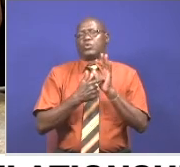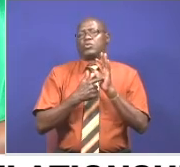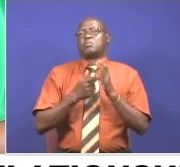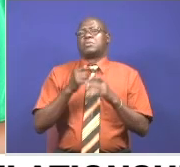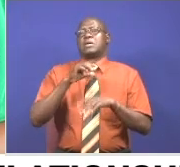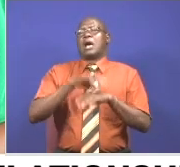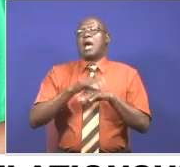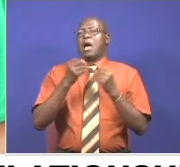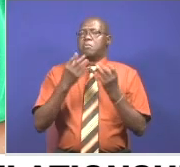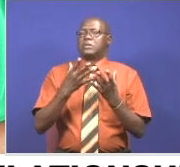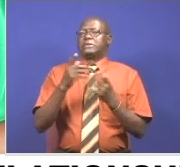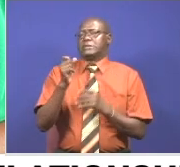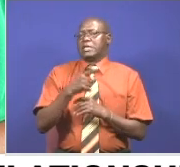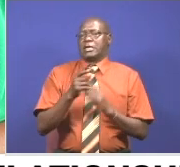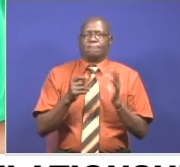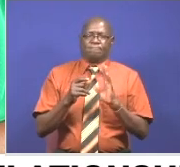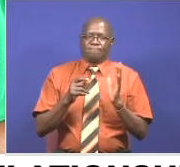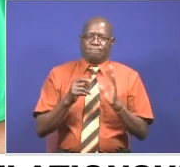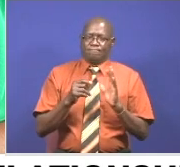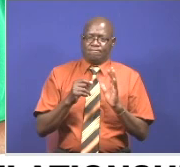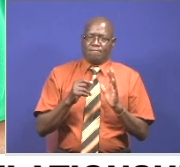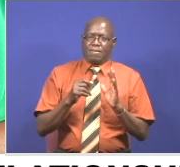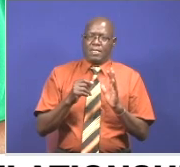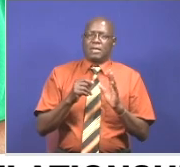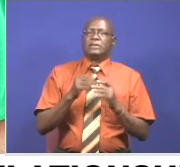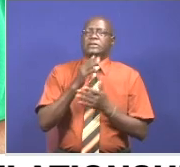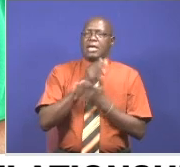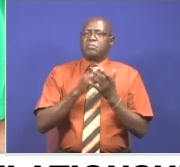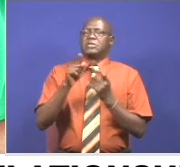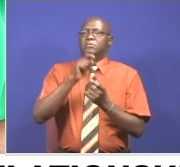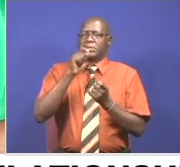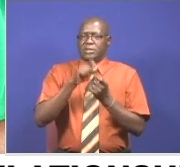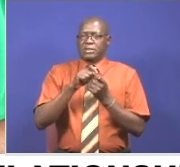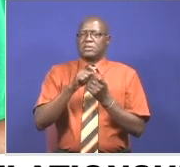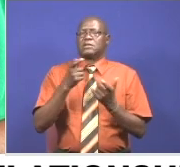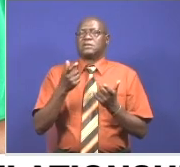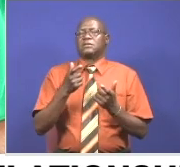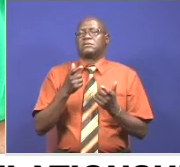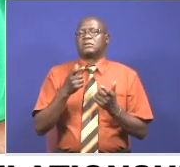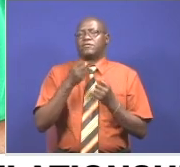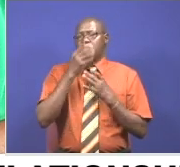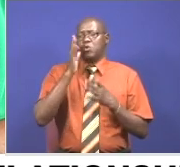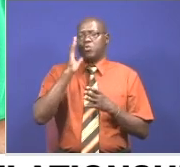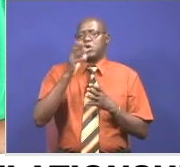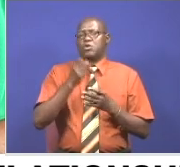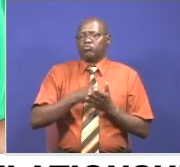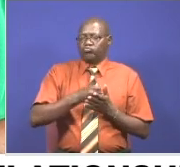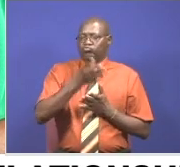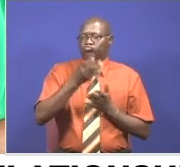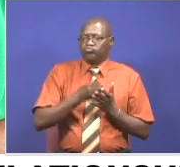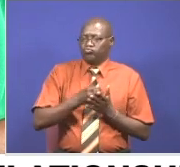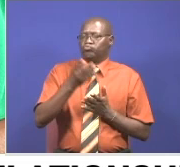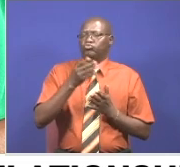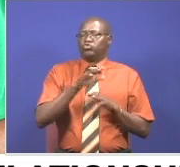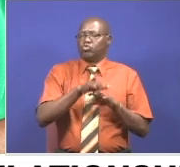earn. So there are specific details that you will be releasing, but somehow in doses, slowly. So as the relationship